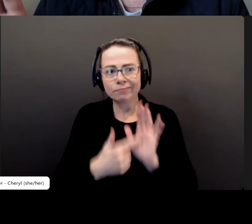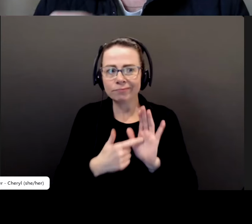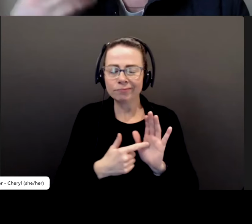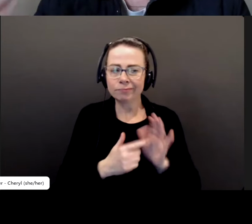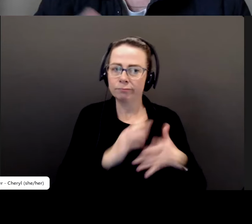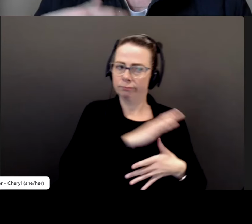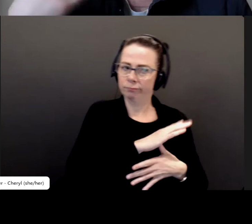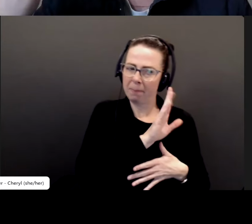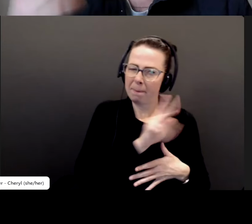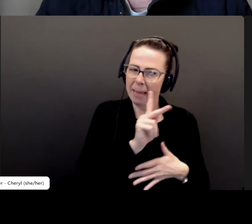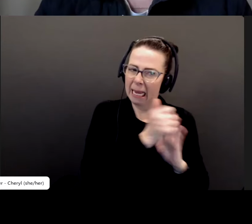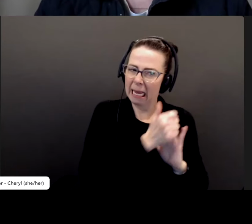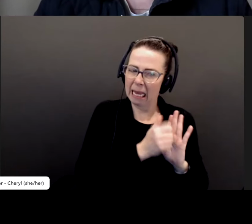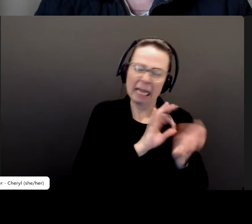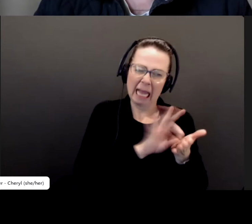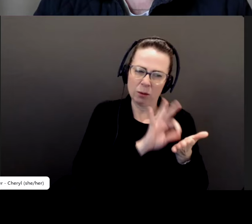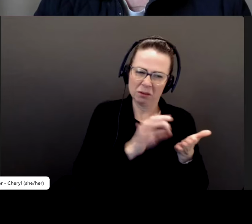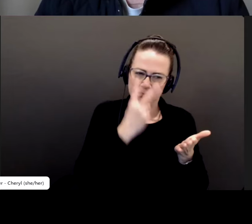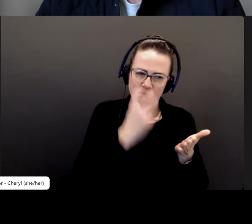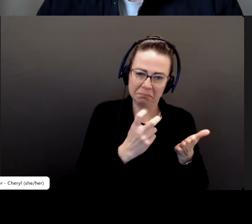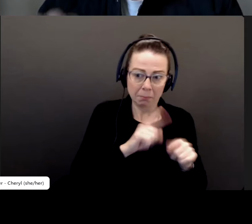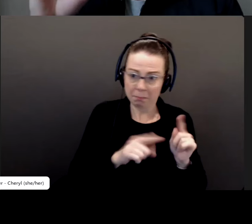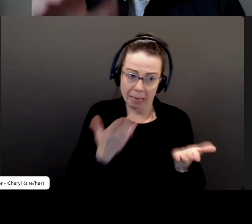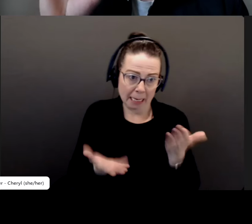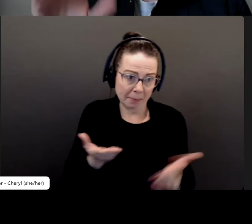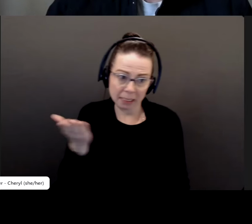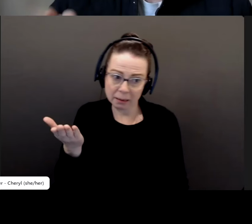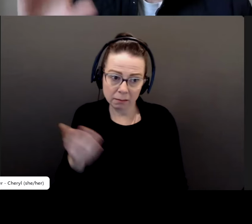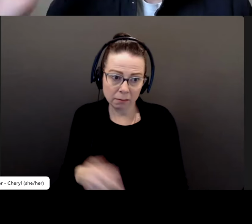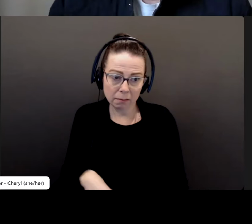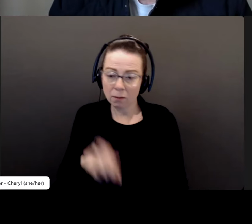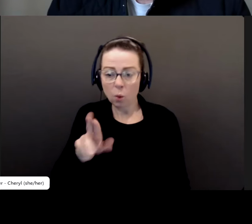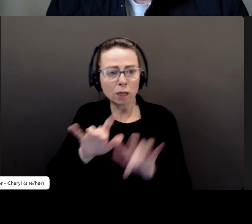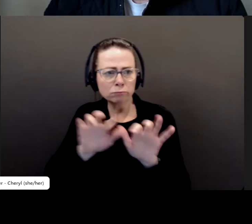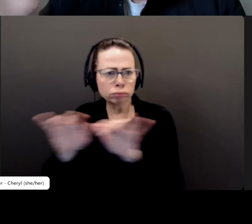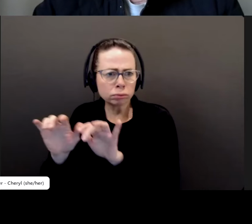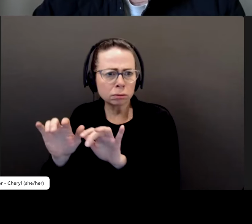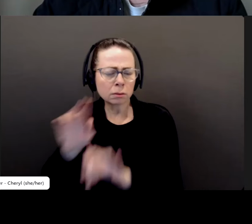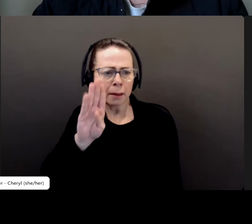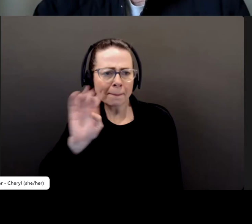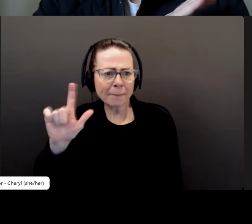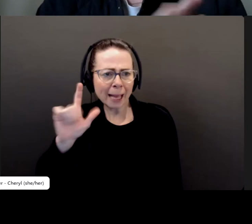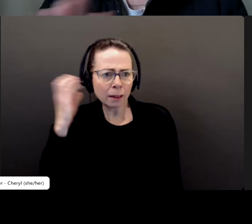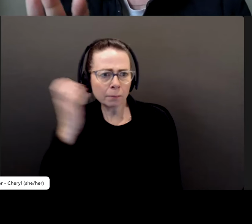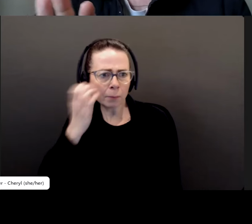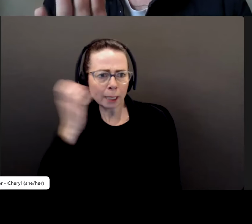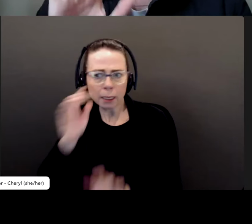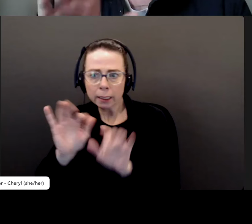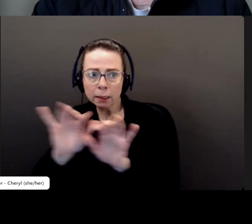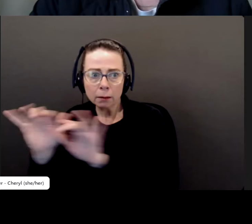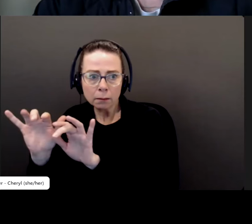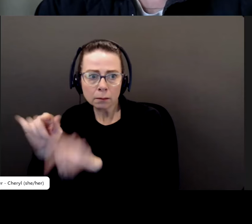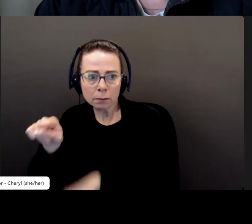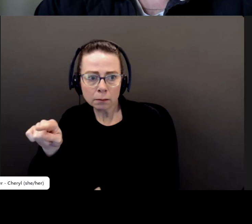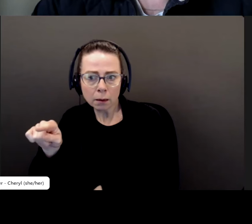not on this, but maybe it is like your Bell Mobility and you use the same password for Bell Mobility as your banking, that's a danger